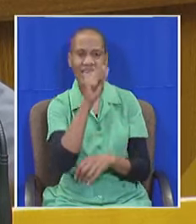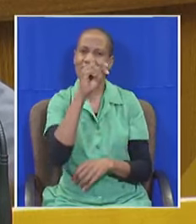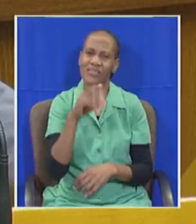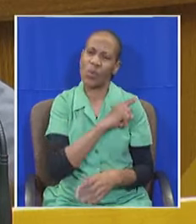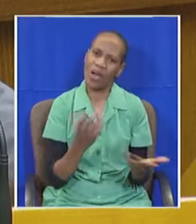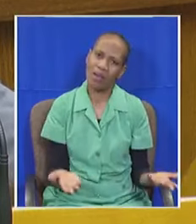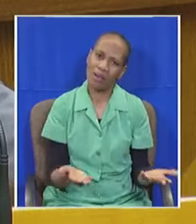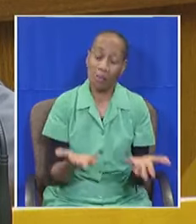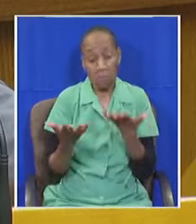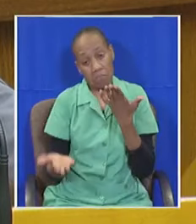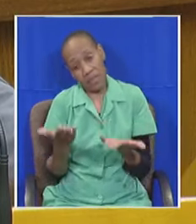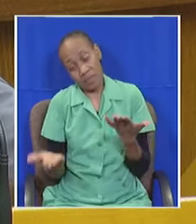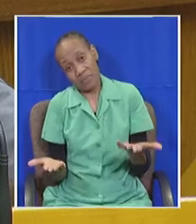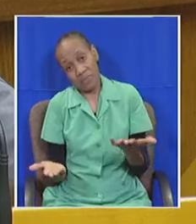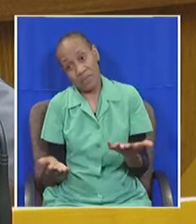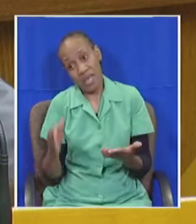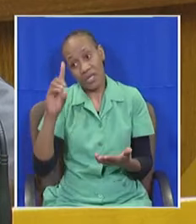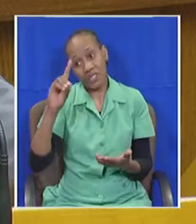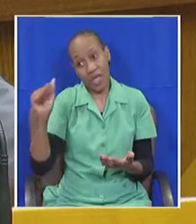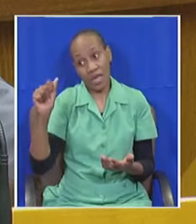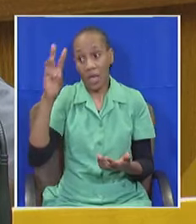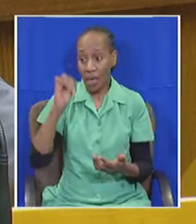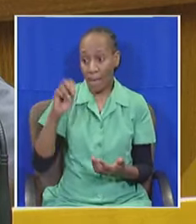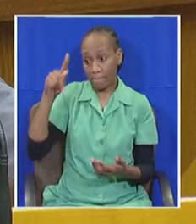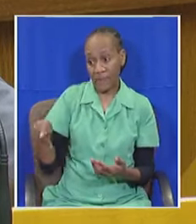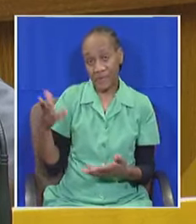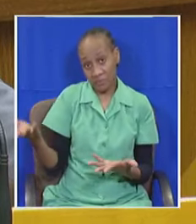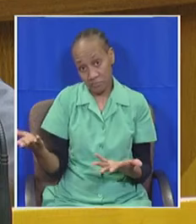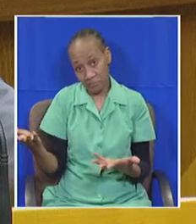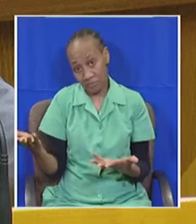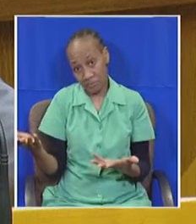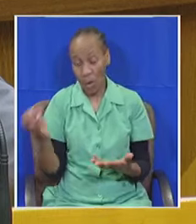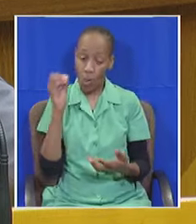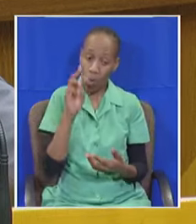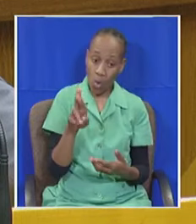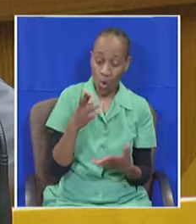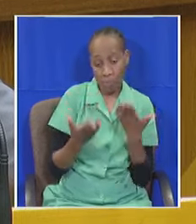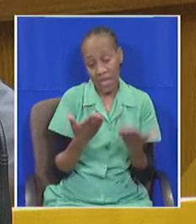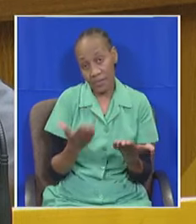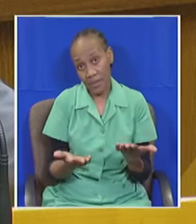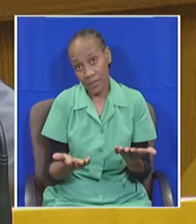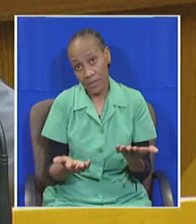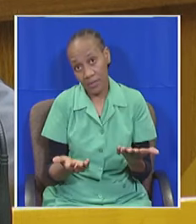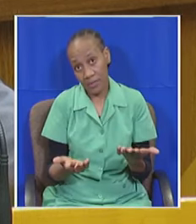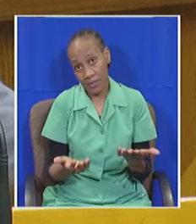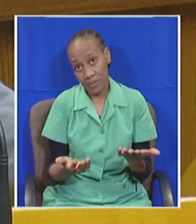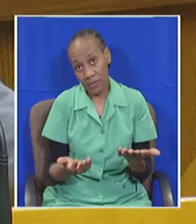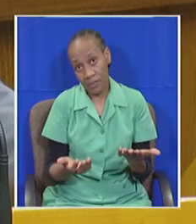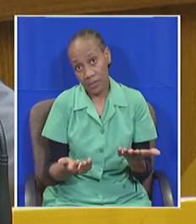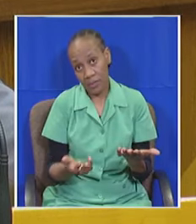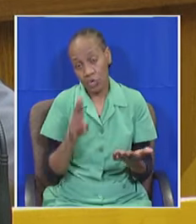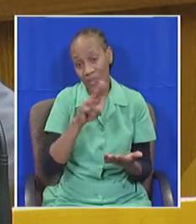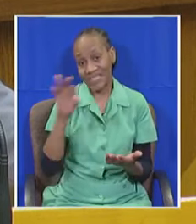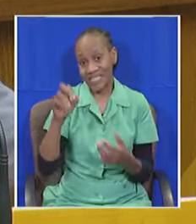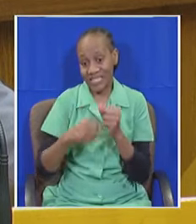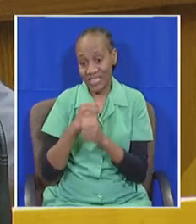perhaps because I'm a DA MP? Or maybe is it because despite 23